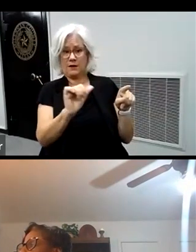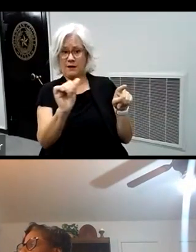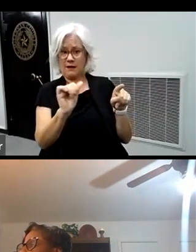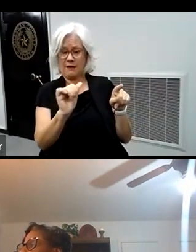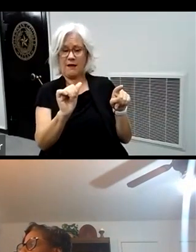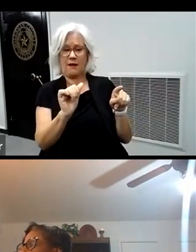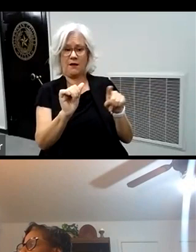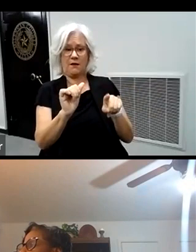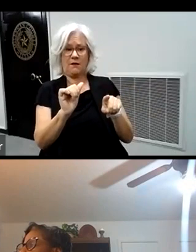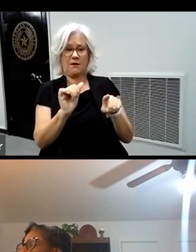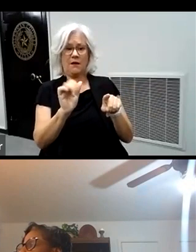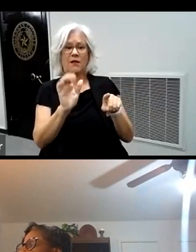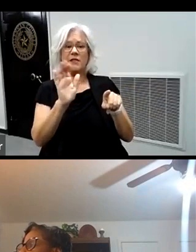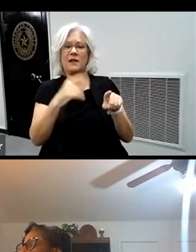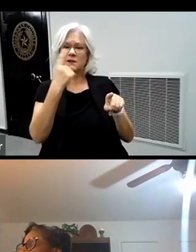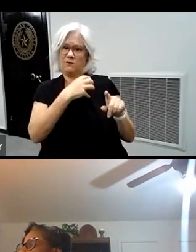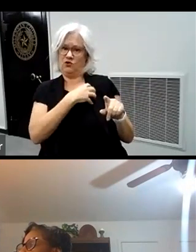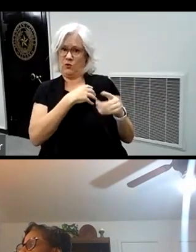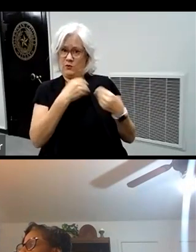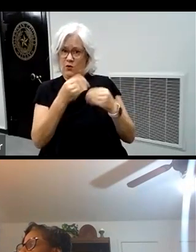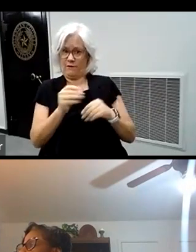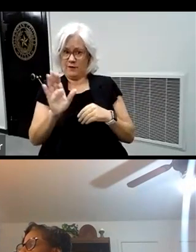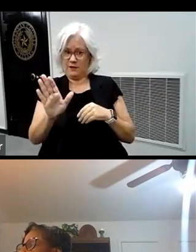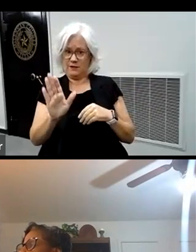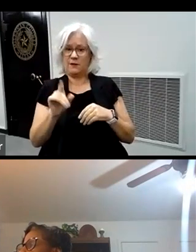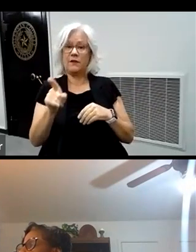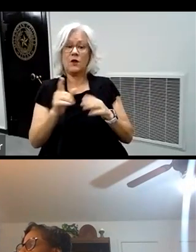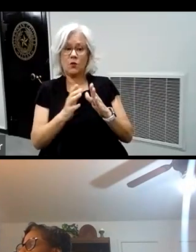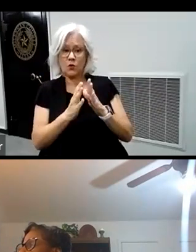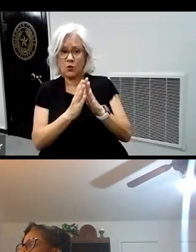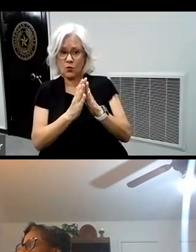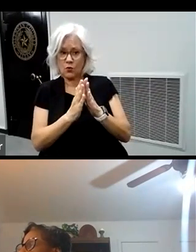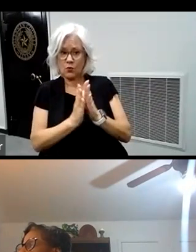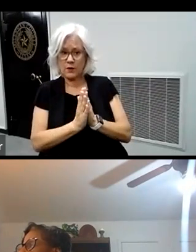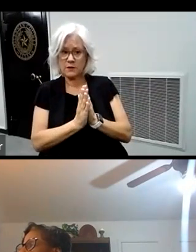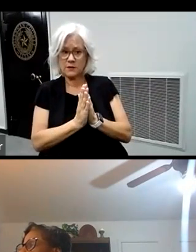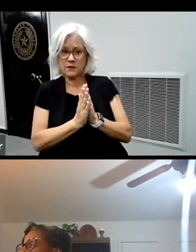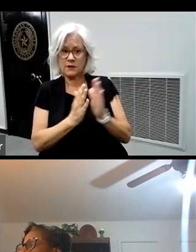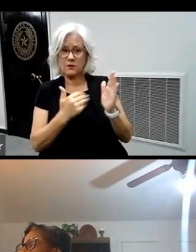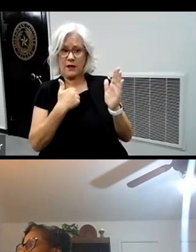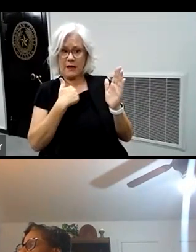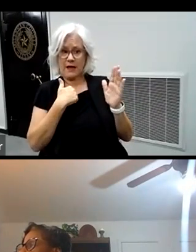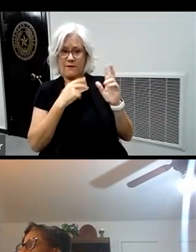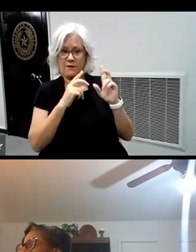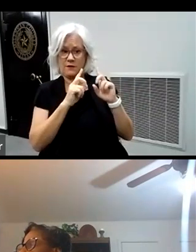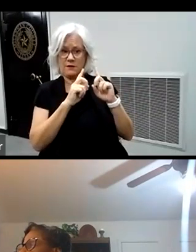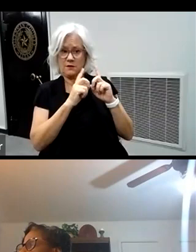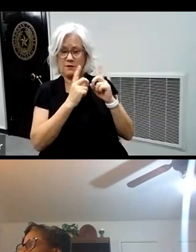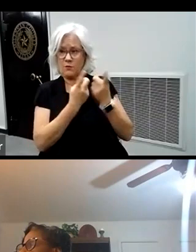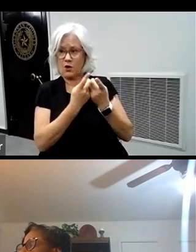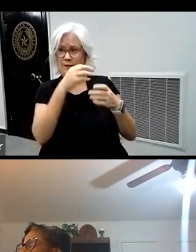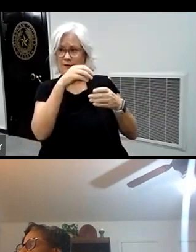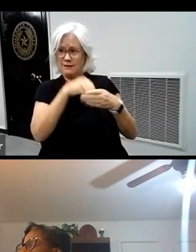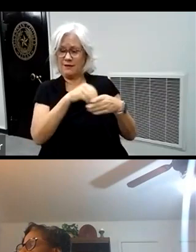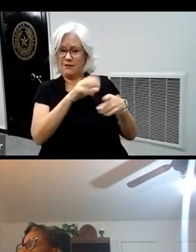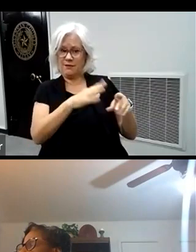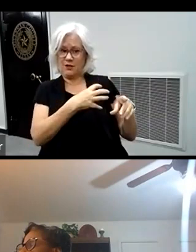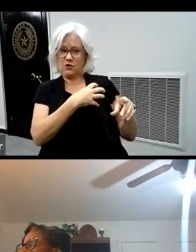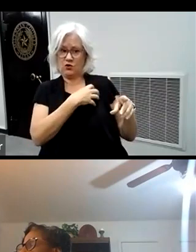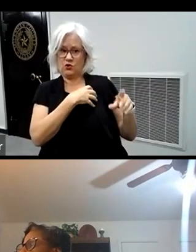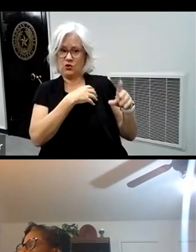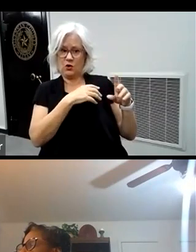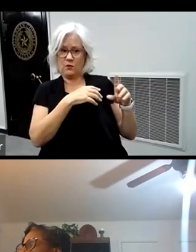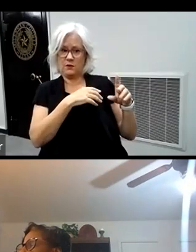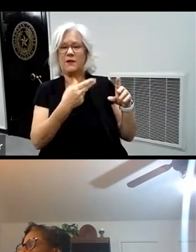fund, and this is in the sheriff's office. They're requesting to move within departments within the sheriff's office, Jack